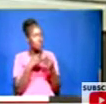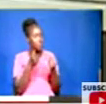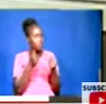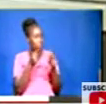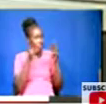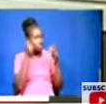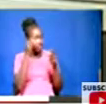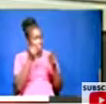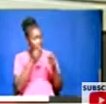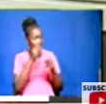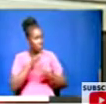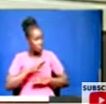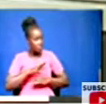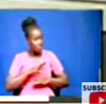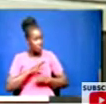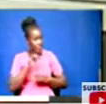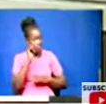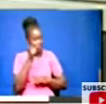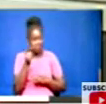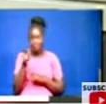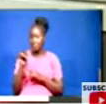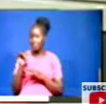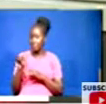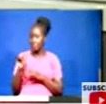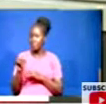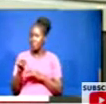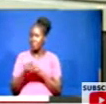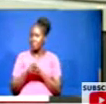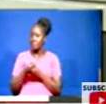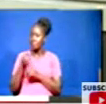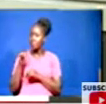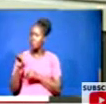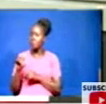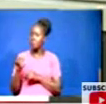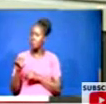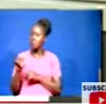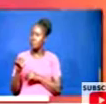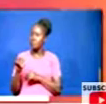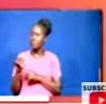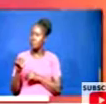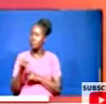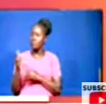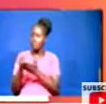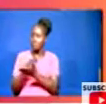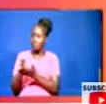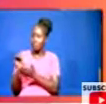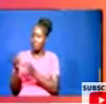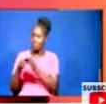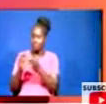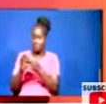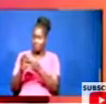of food insecurity in Kenya? Yes, that's where I was going. I wanted to say that there are other sectors that are connected to